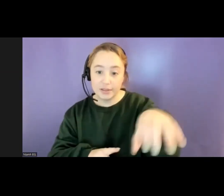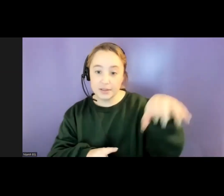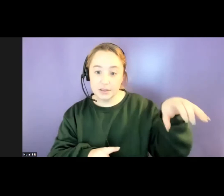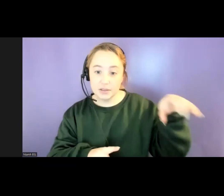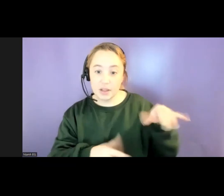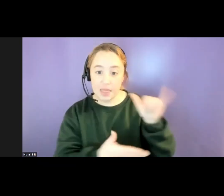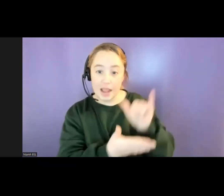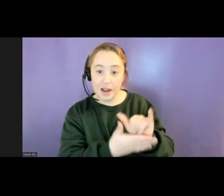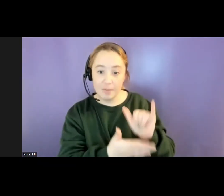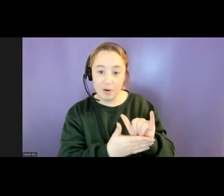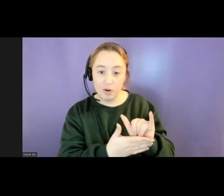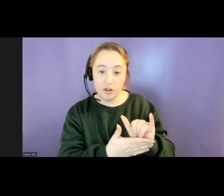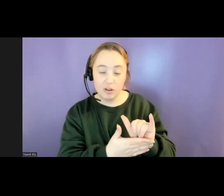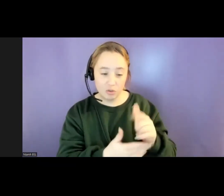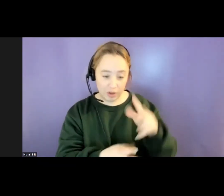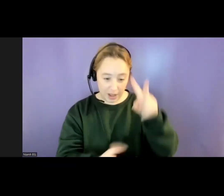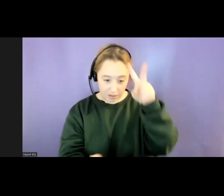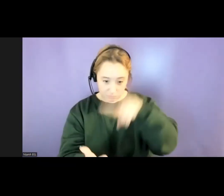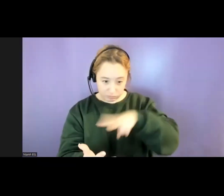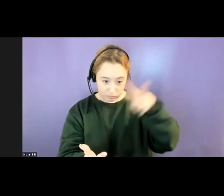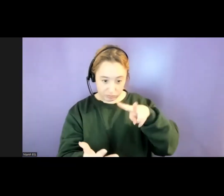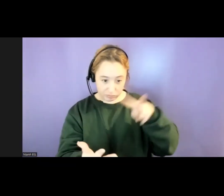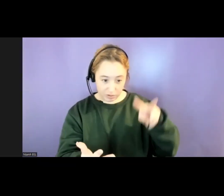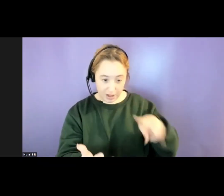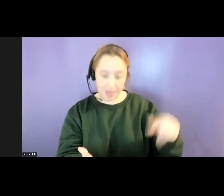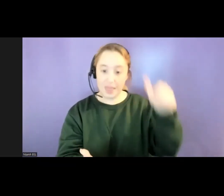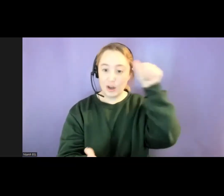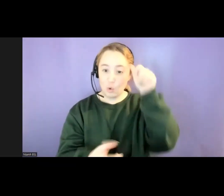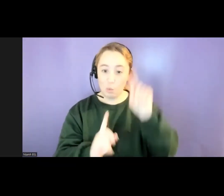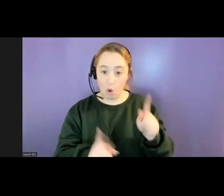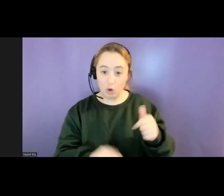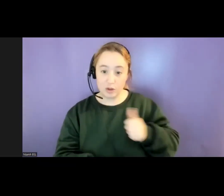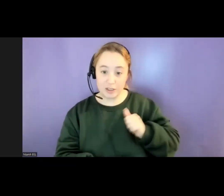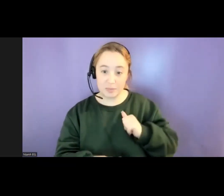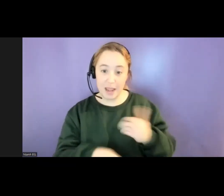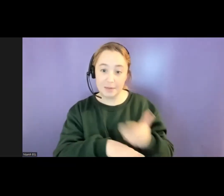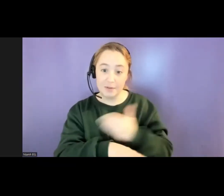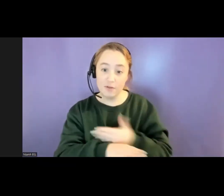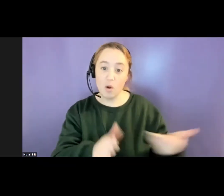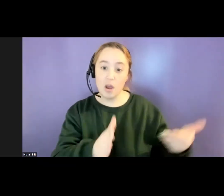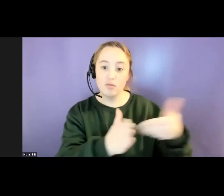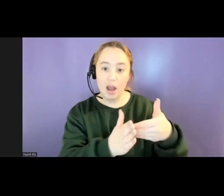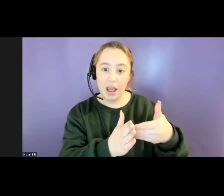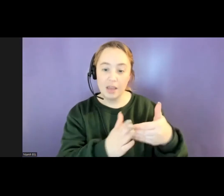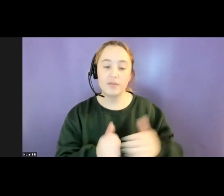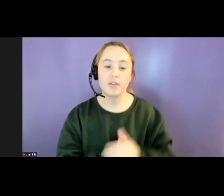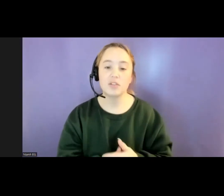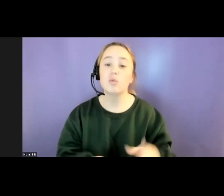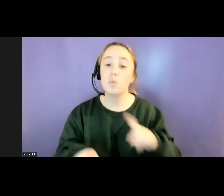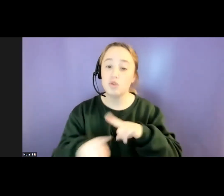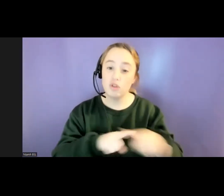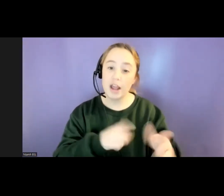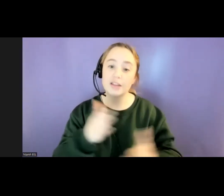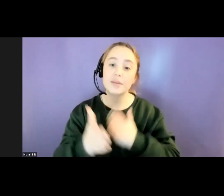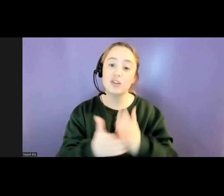exactly what to expect. So we are trying to make every step that we can to make it an